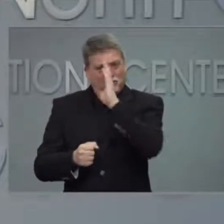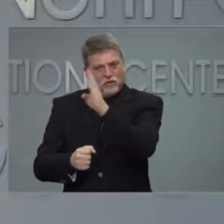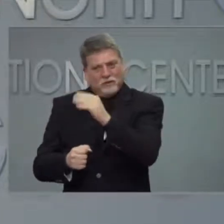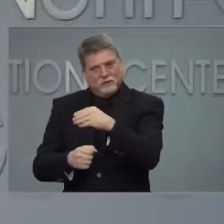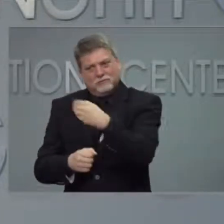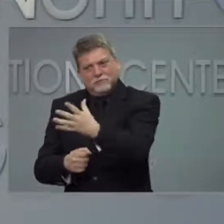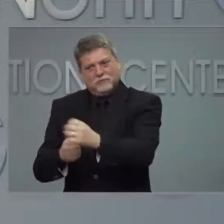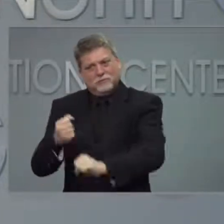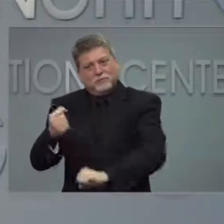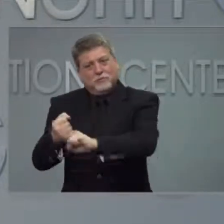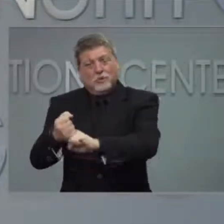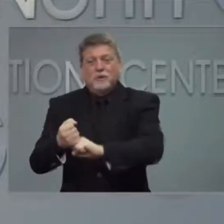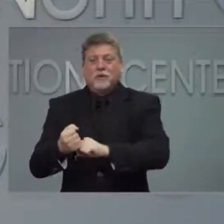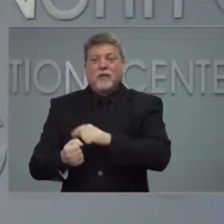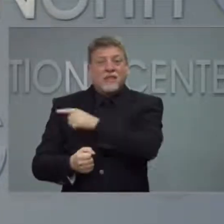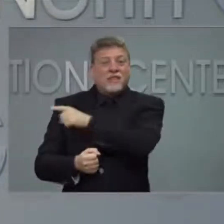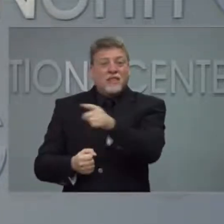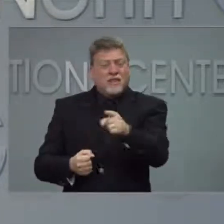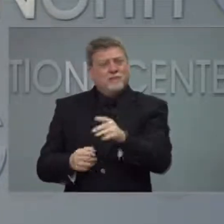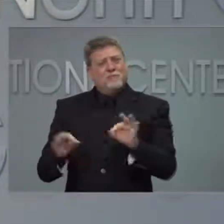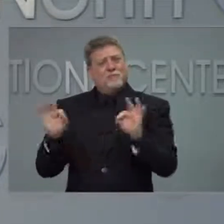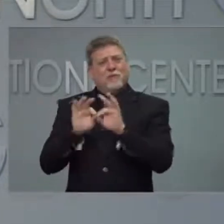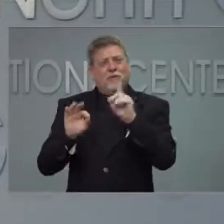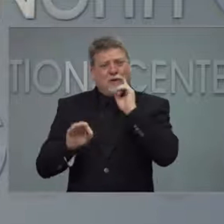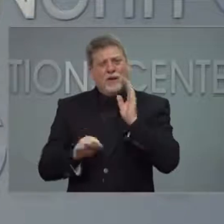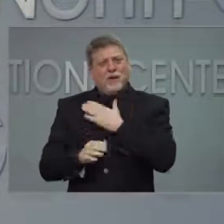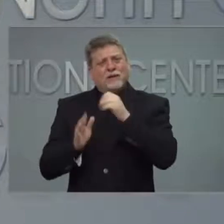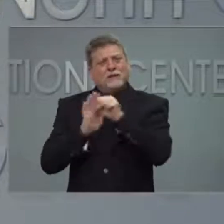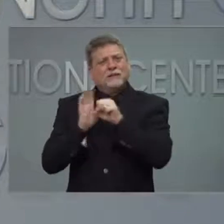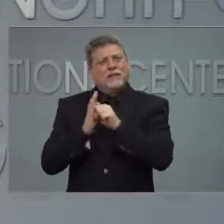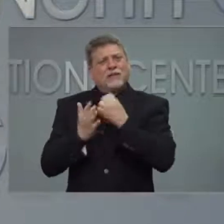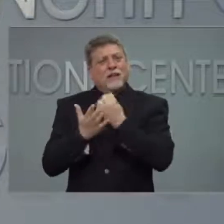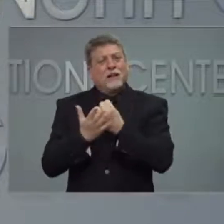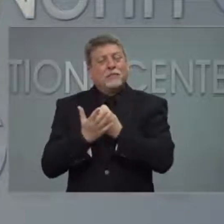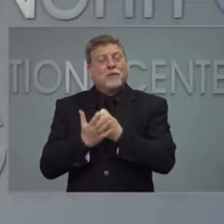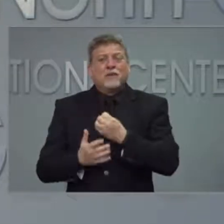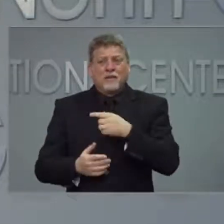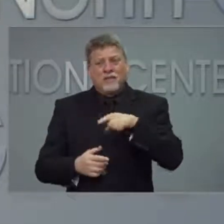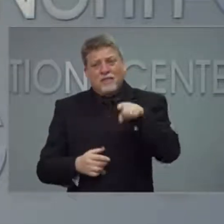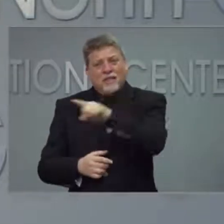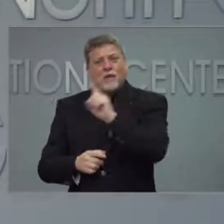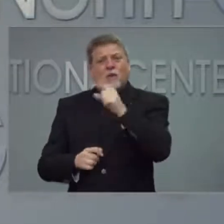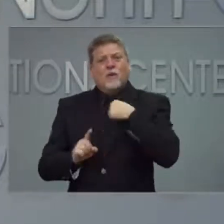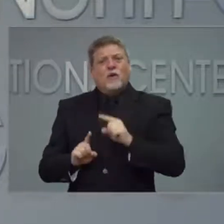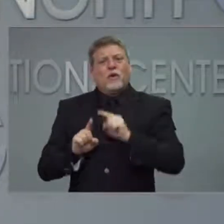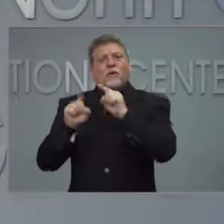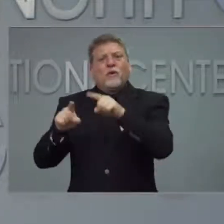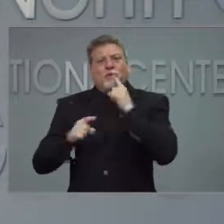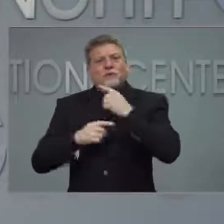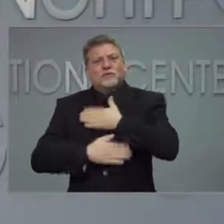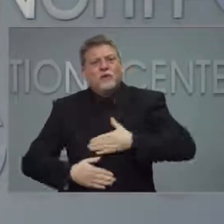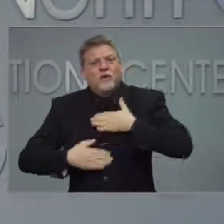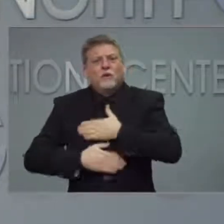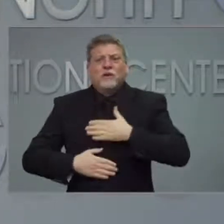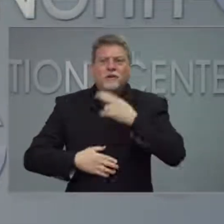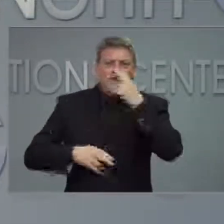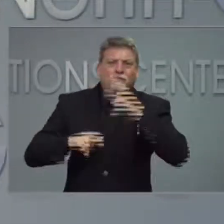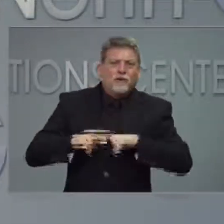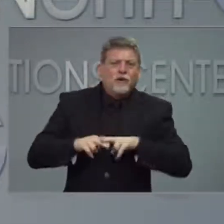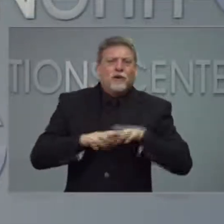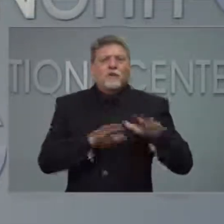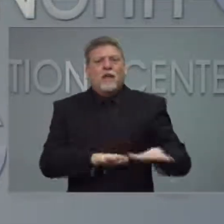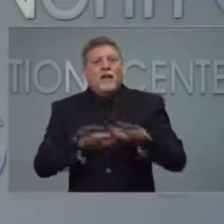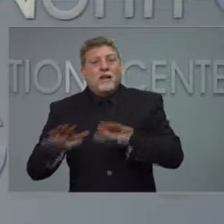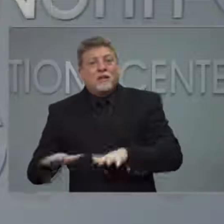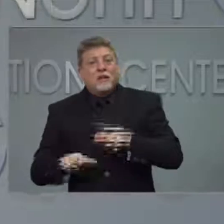North Carolina's economy. We're a great place to visit, and we want that to thrive. But we still are in the middle